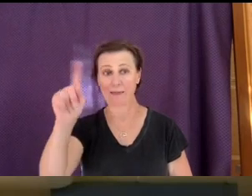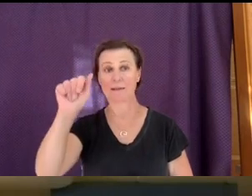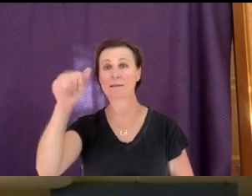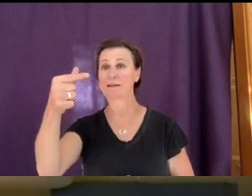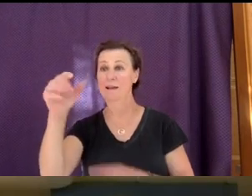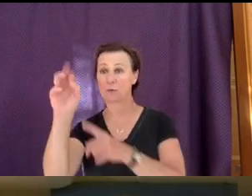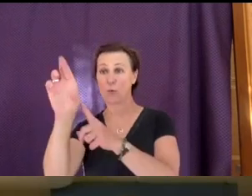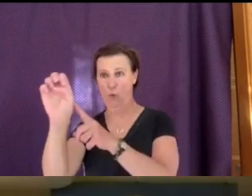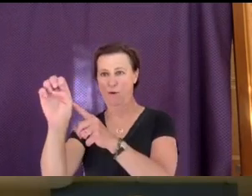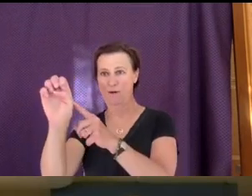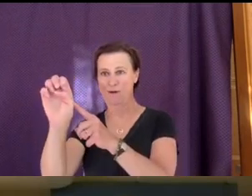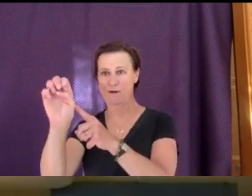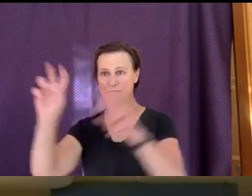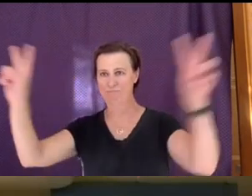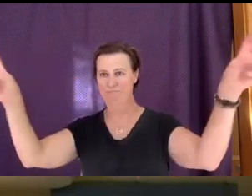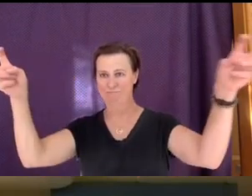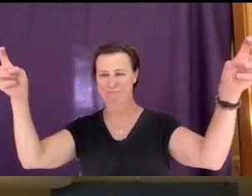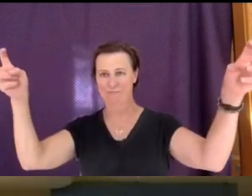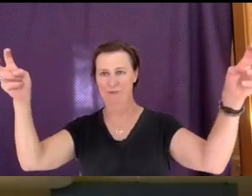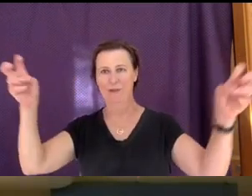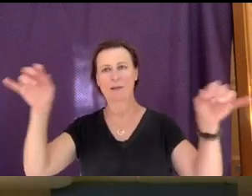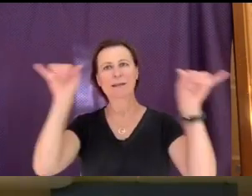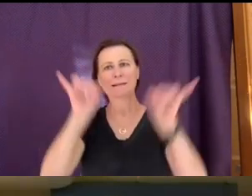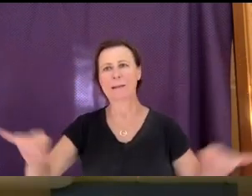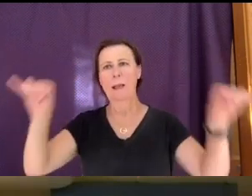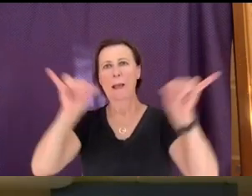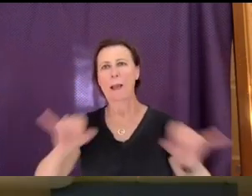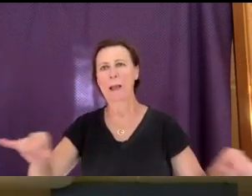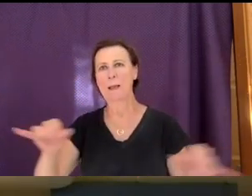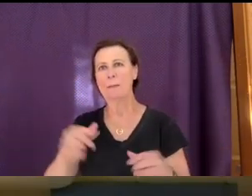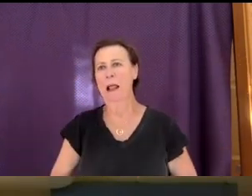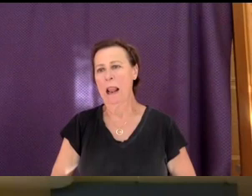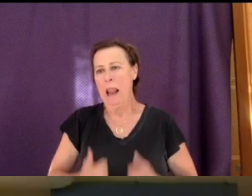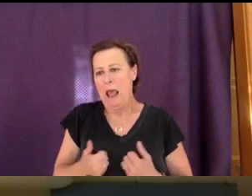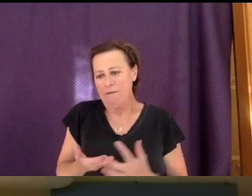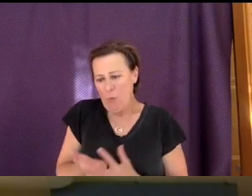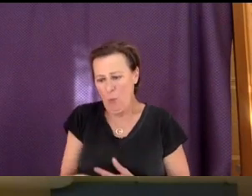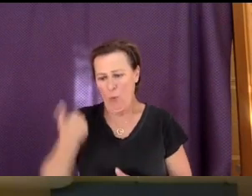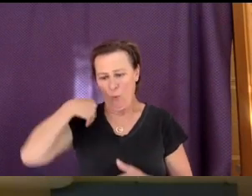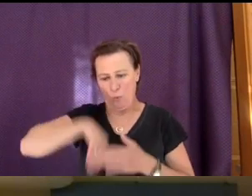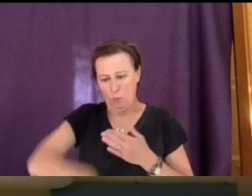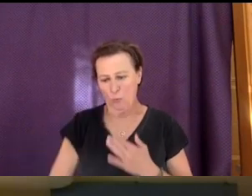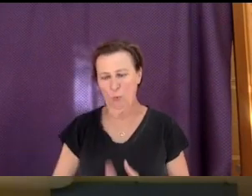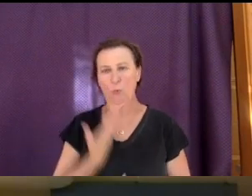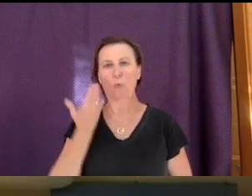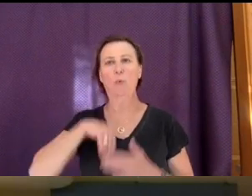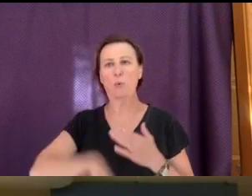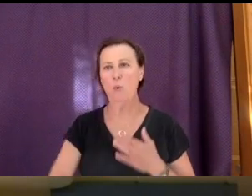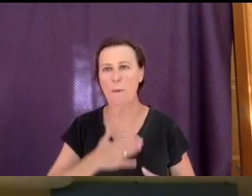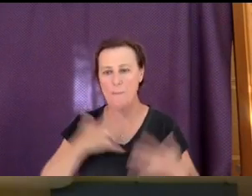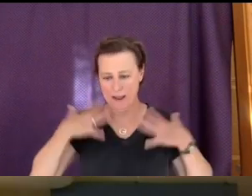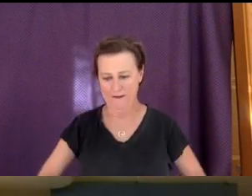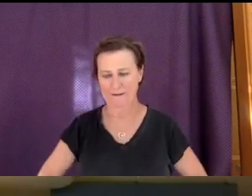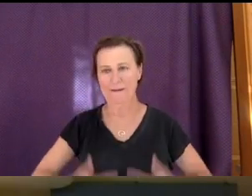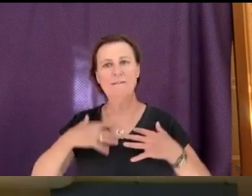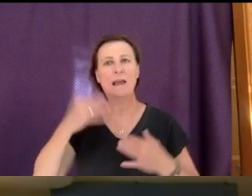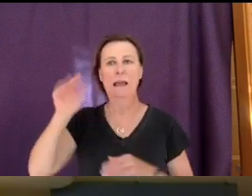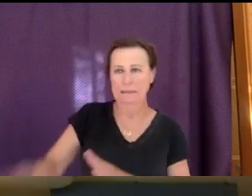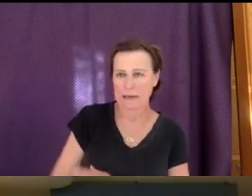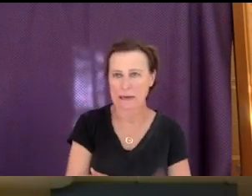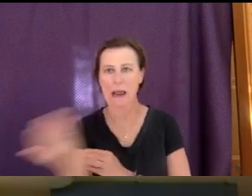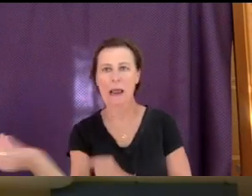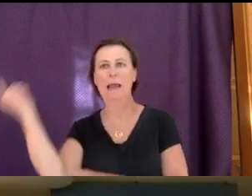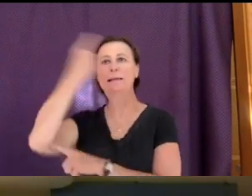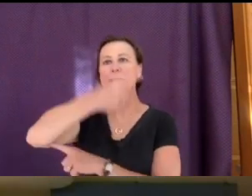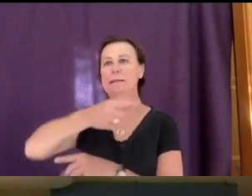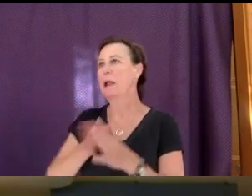The same stream of life that runs through my veins night and day runs through the world and dances